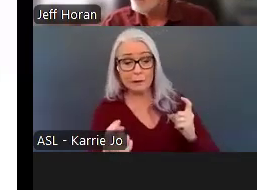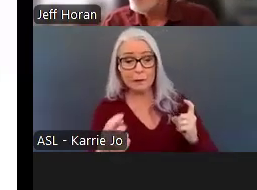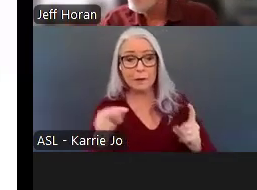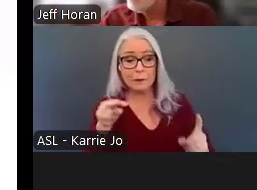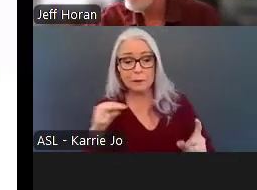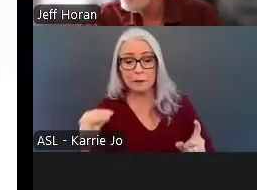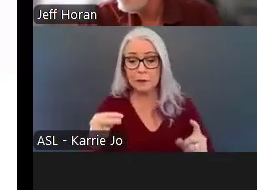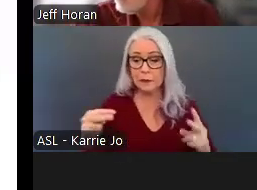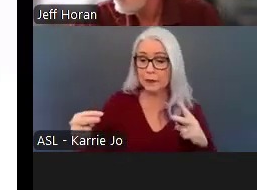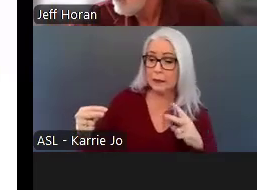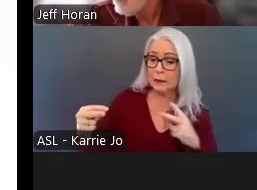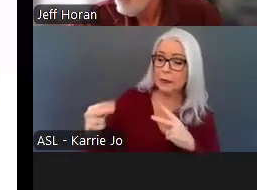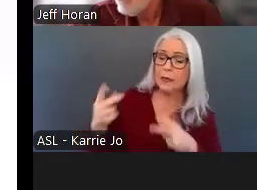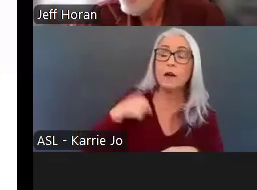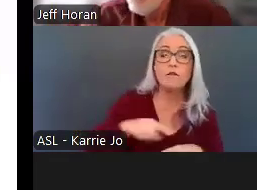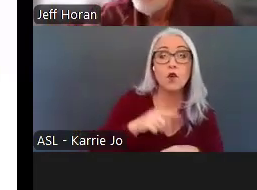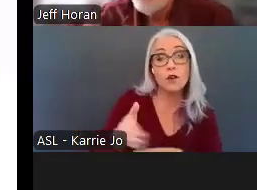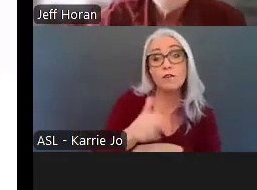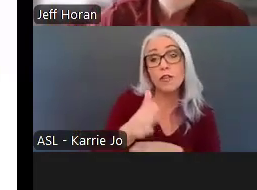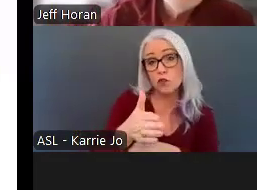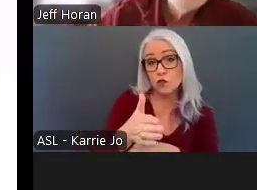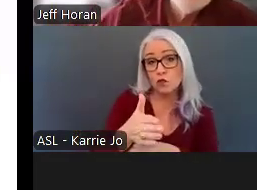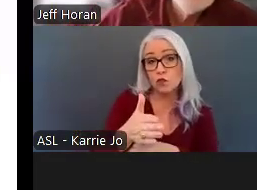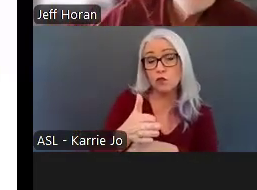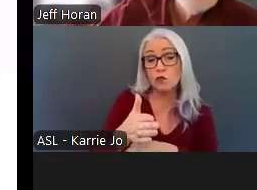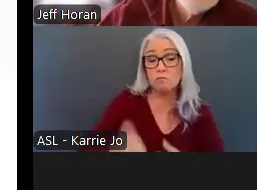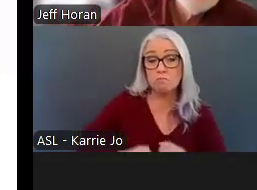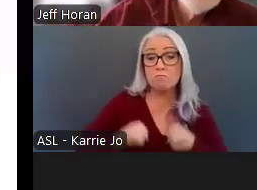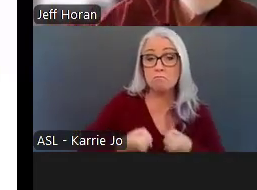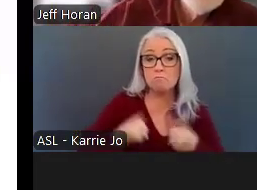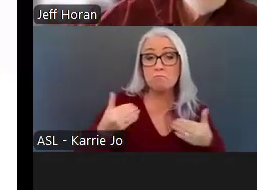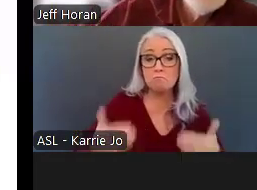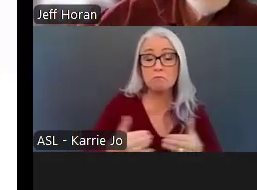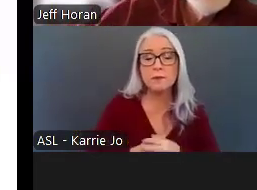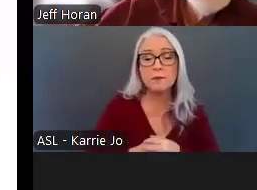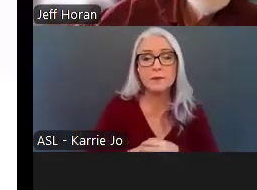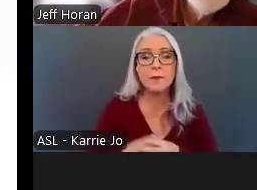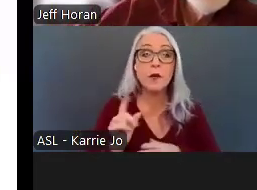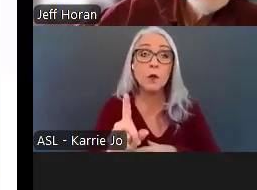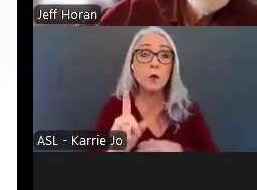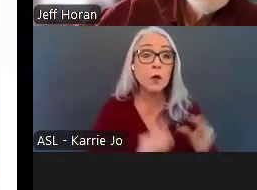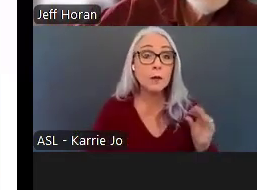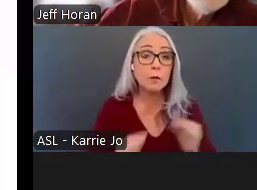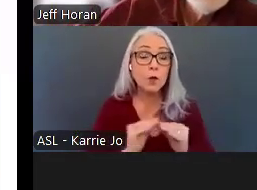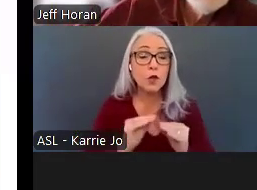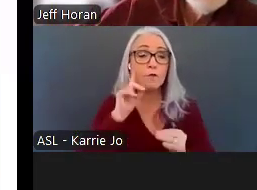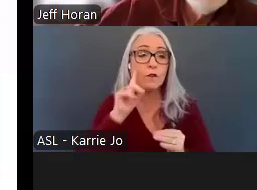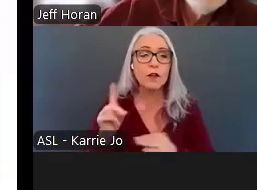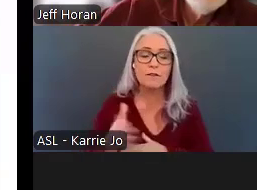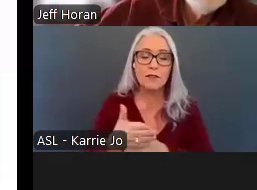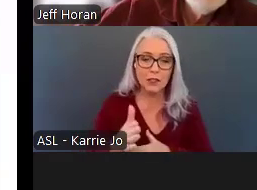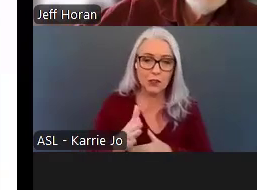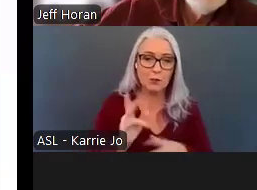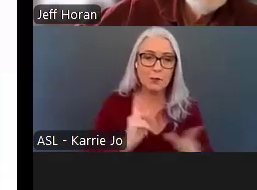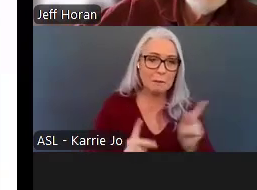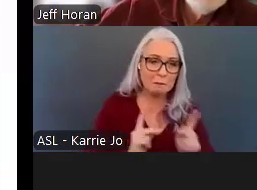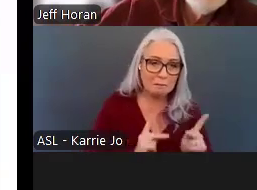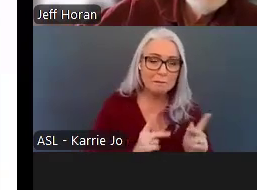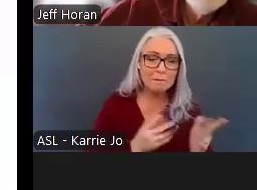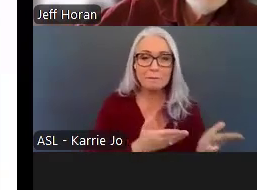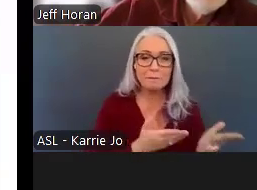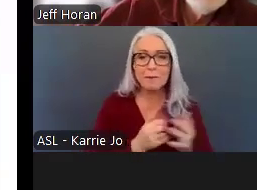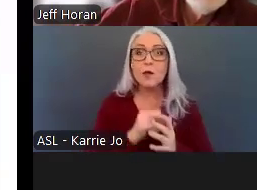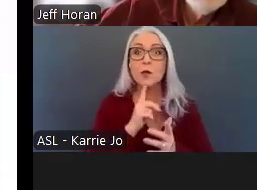to fish populations. And then one more, also for our fish friends, really relevant,